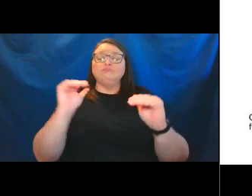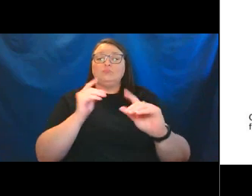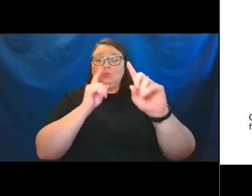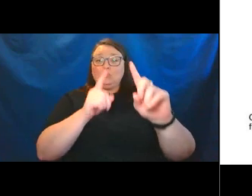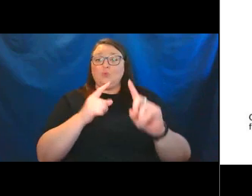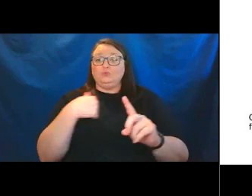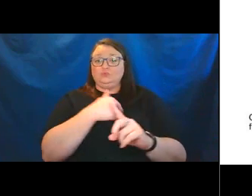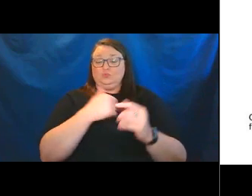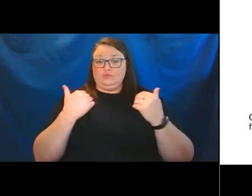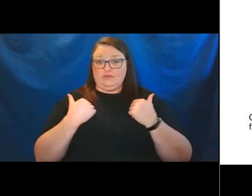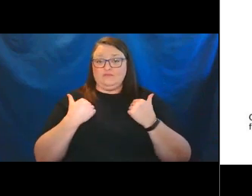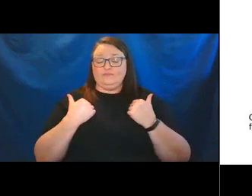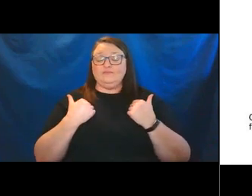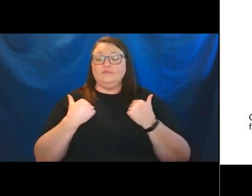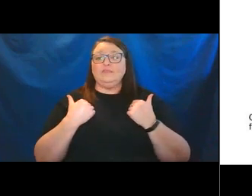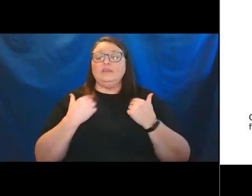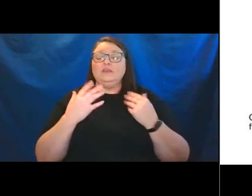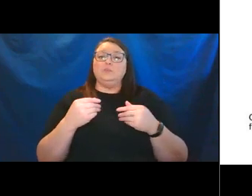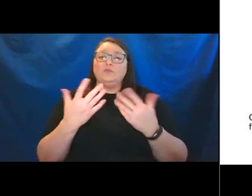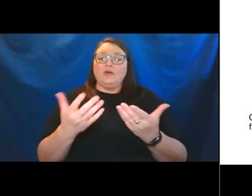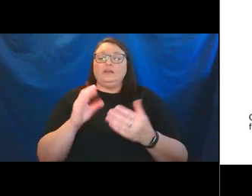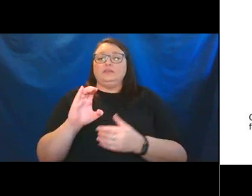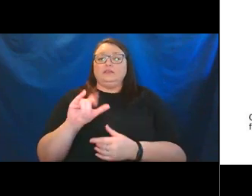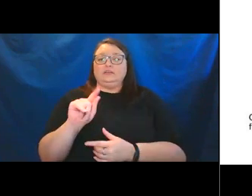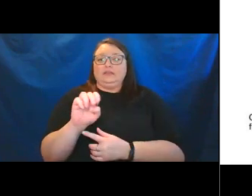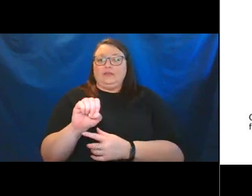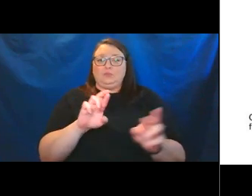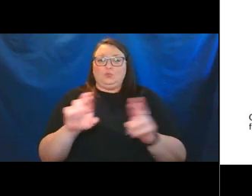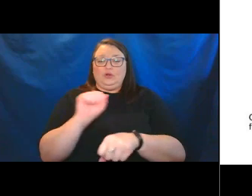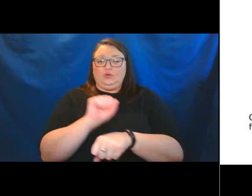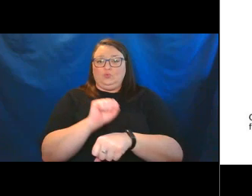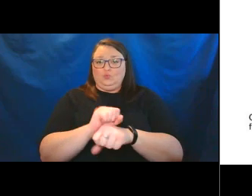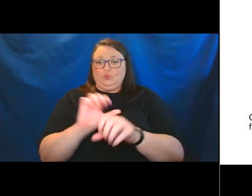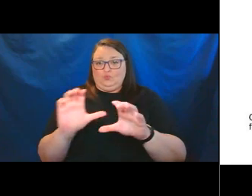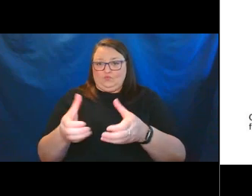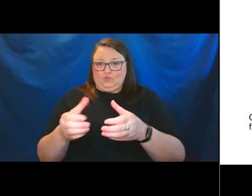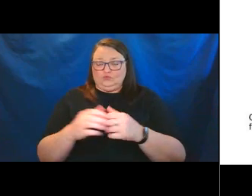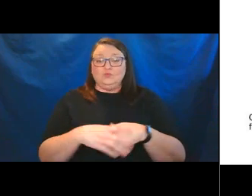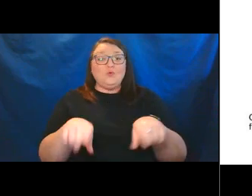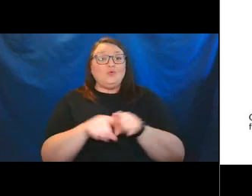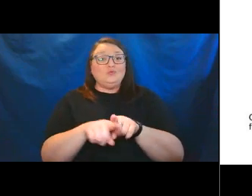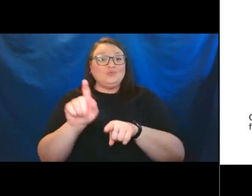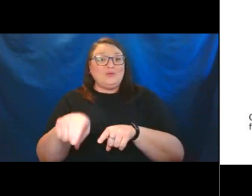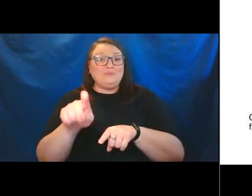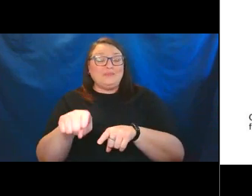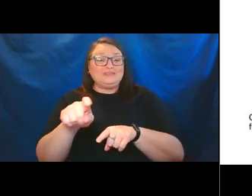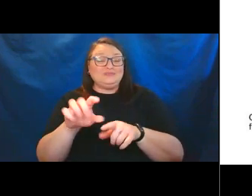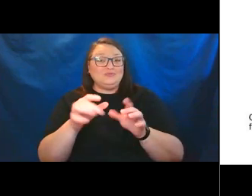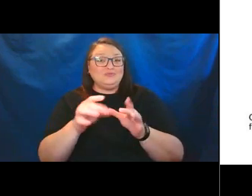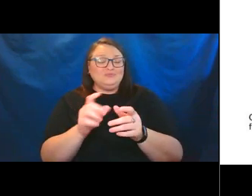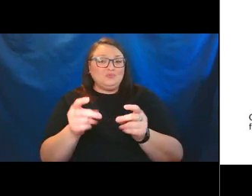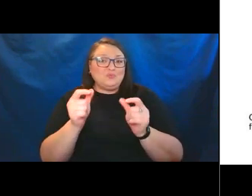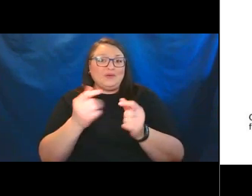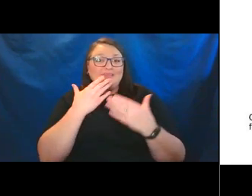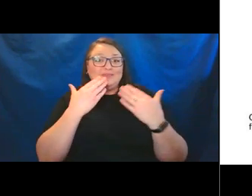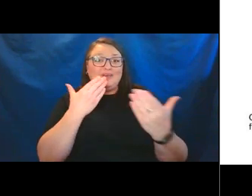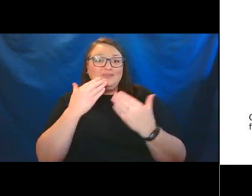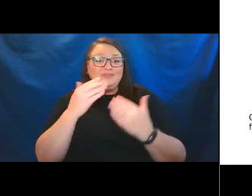have and providing that climate ready workforce. I also have to do a quick thank you to the NOAA